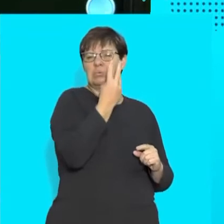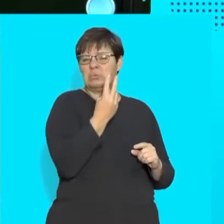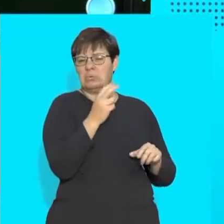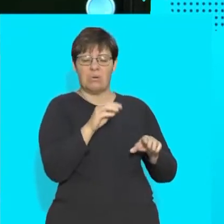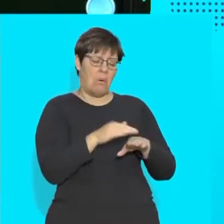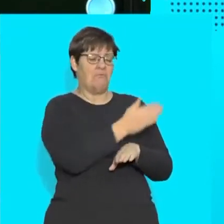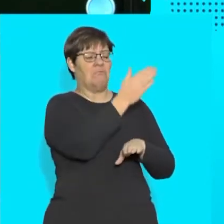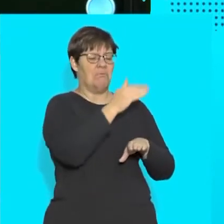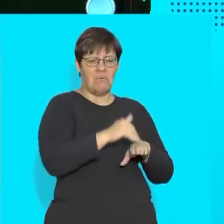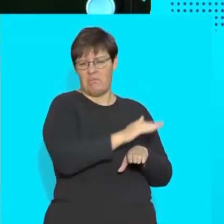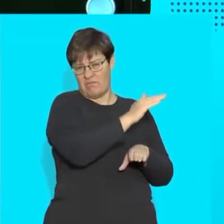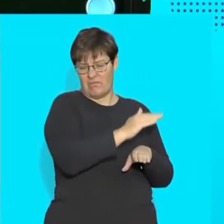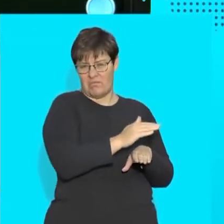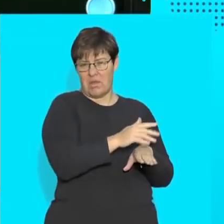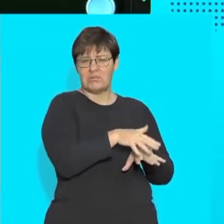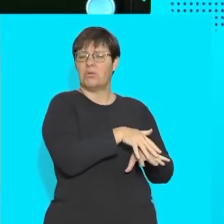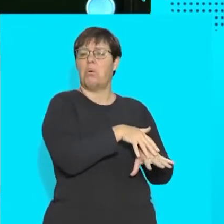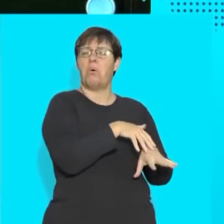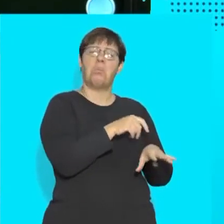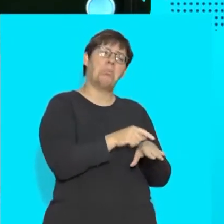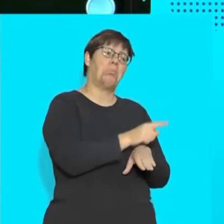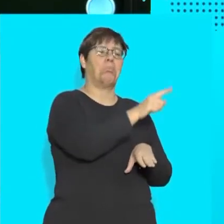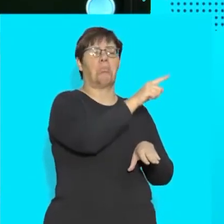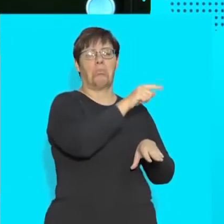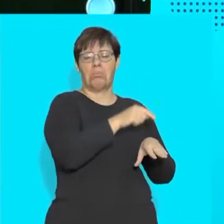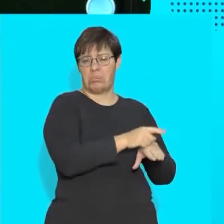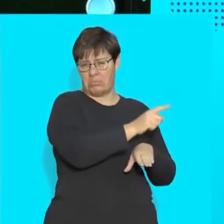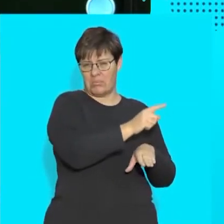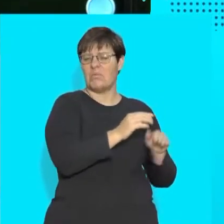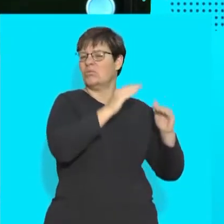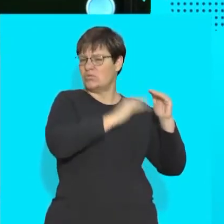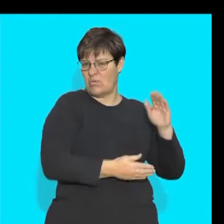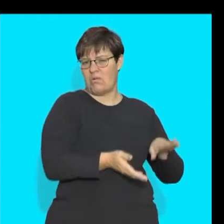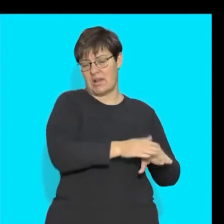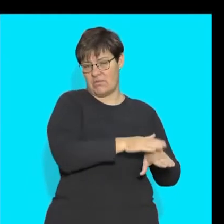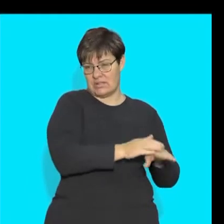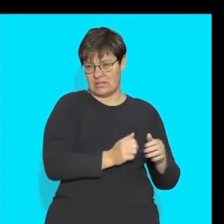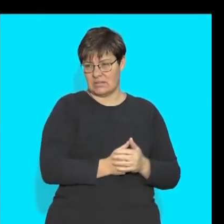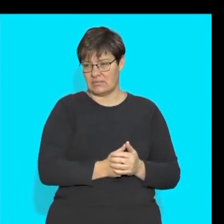little electrons coming off, and they weren't very fast, so small current.